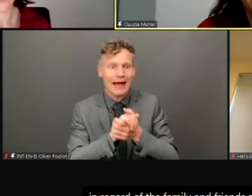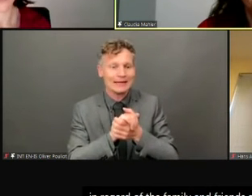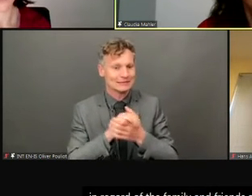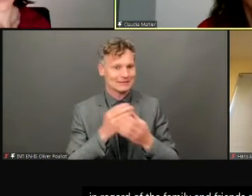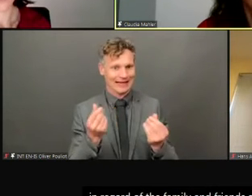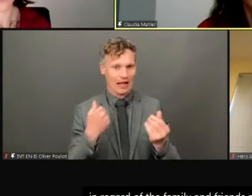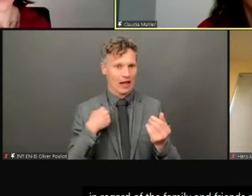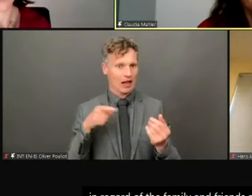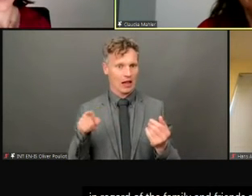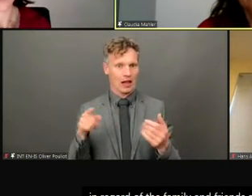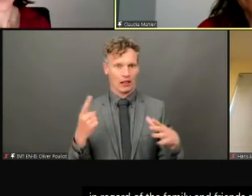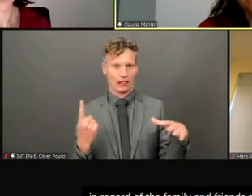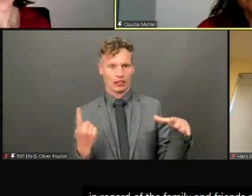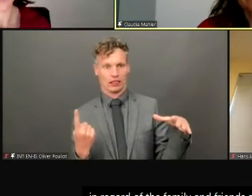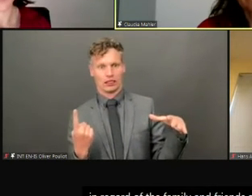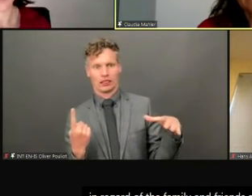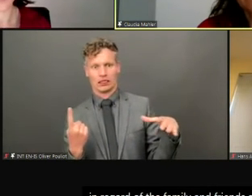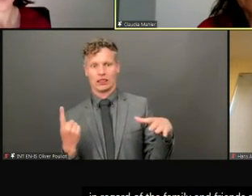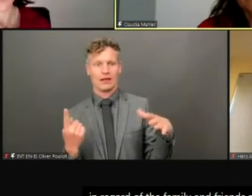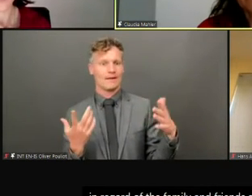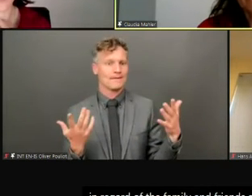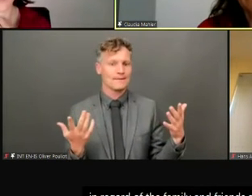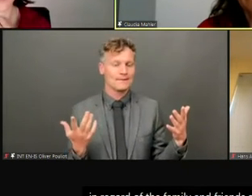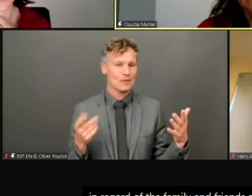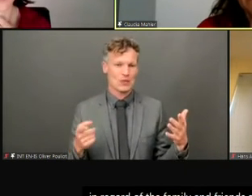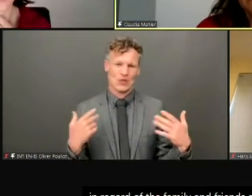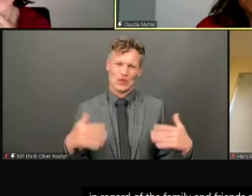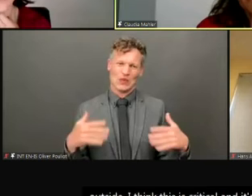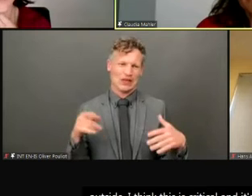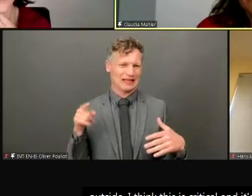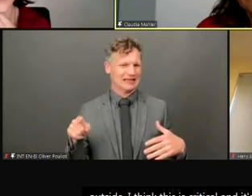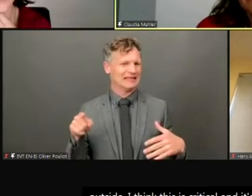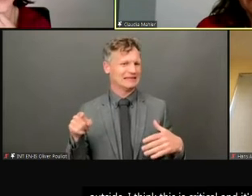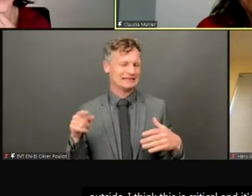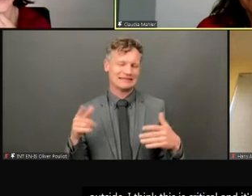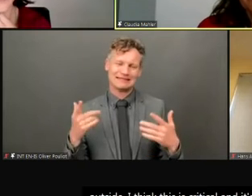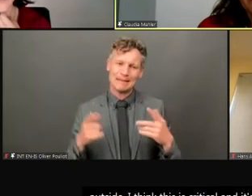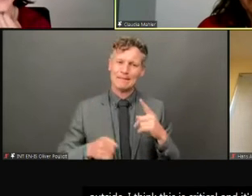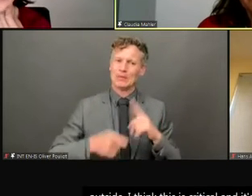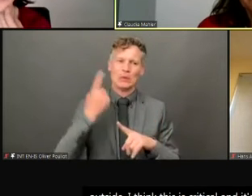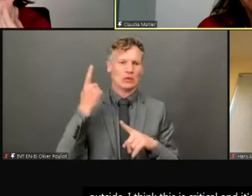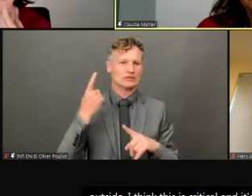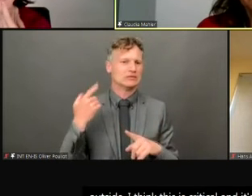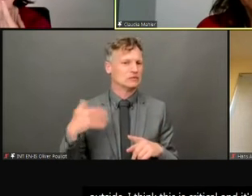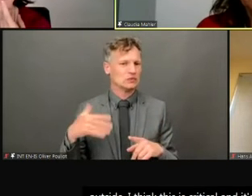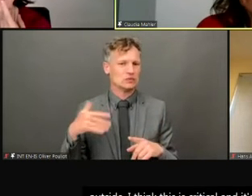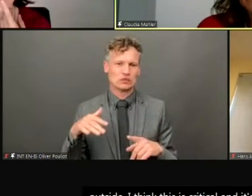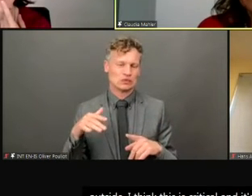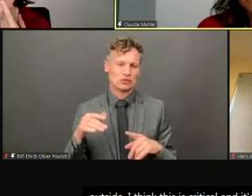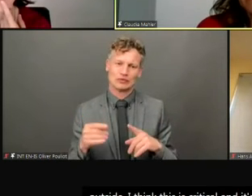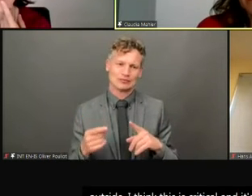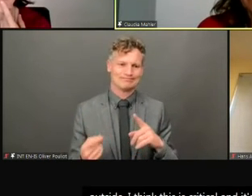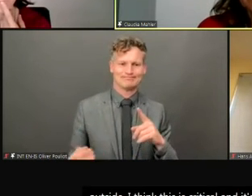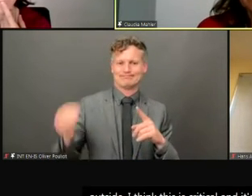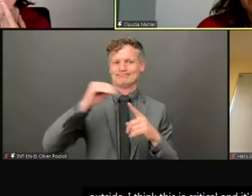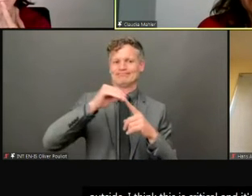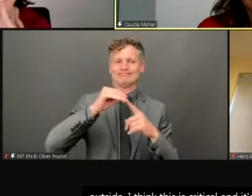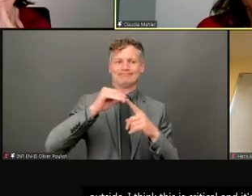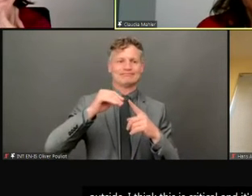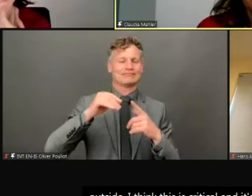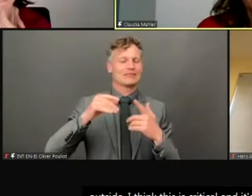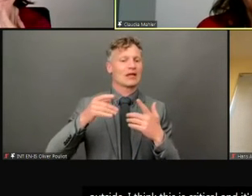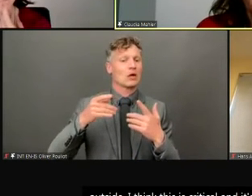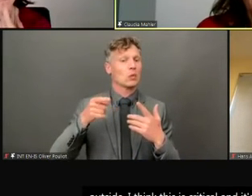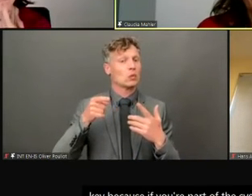I think this is critical, and it's also key, because if you're part of the systems, and many of the carers